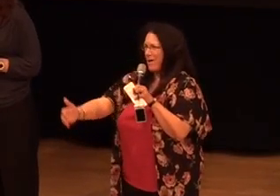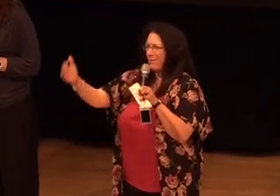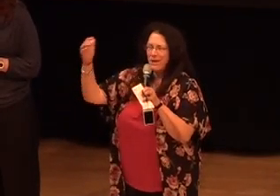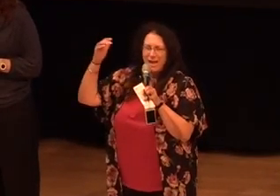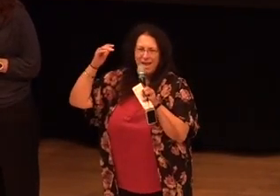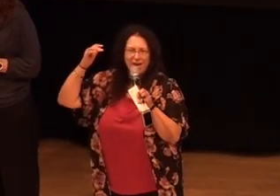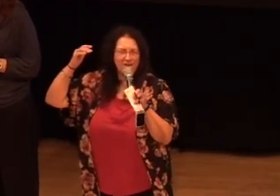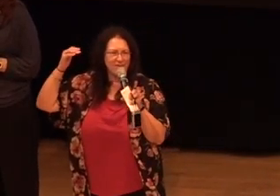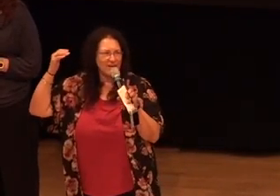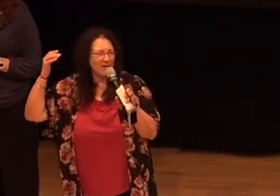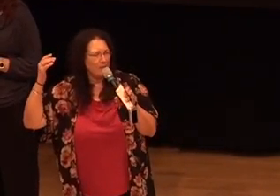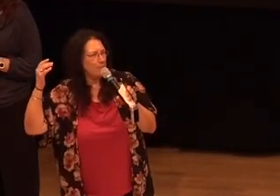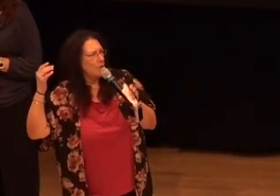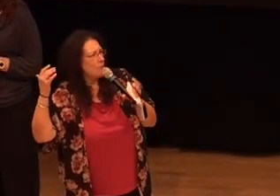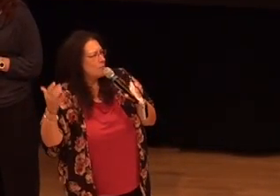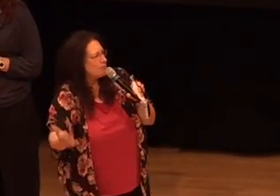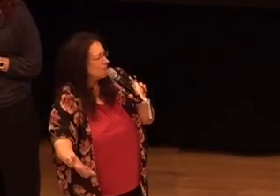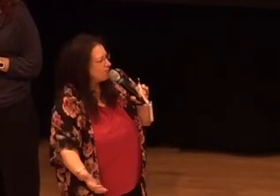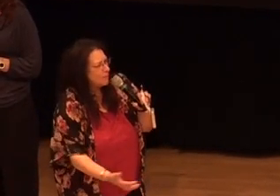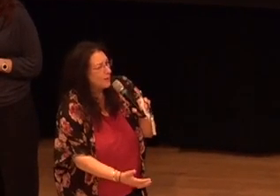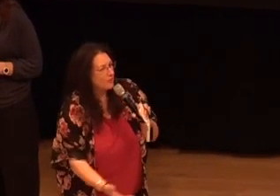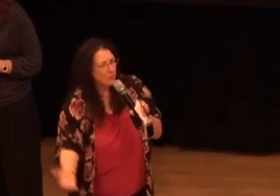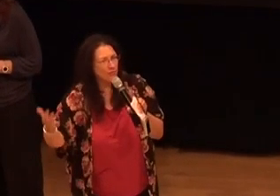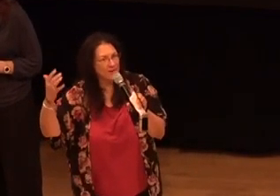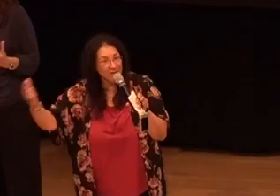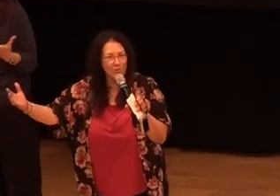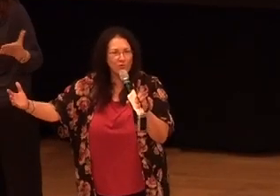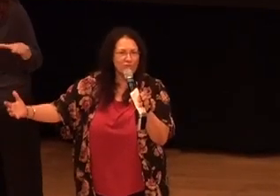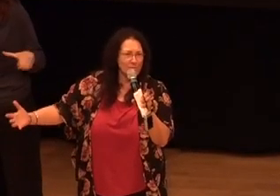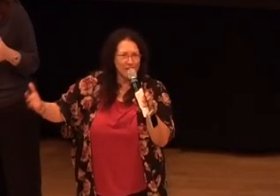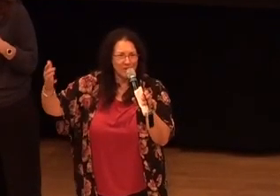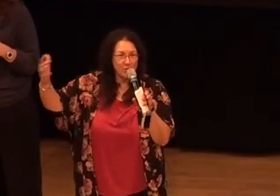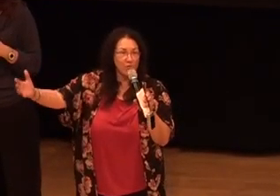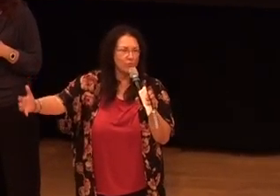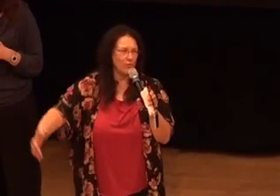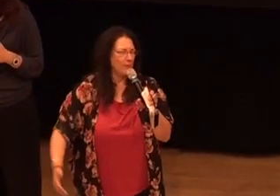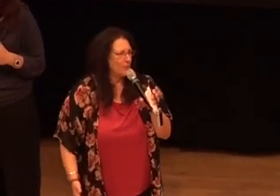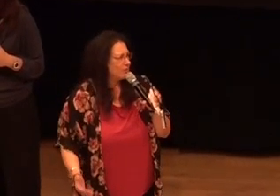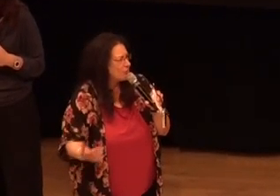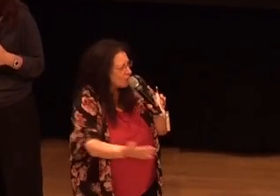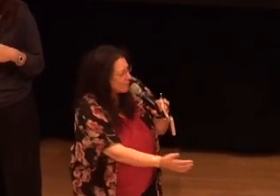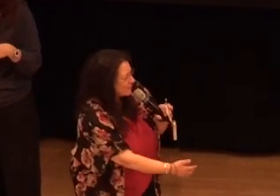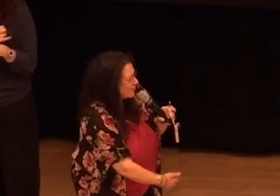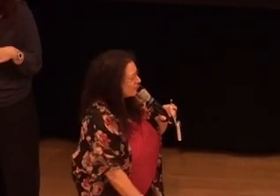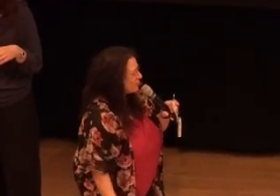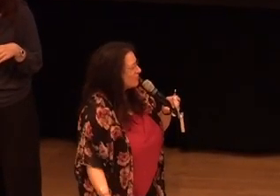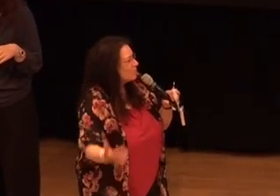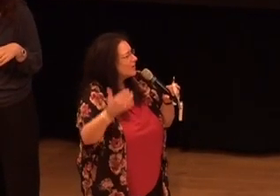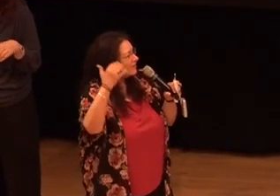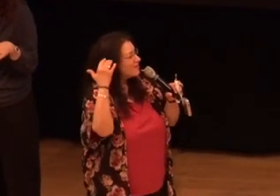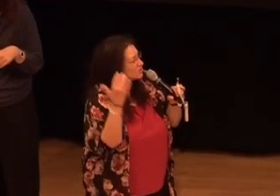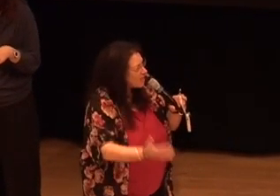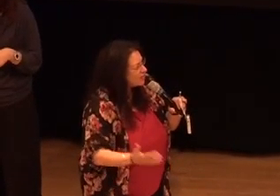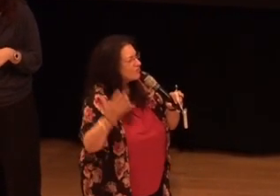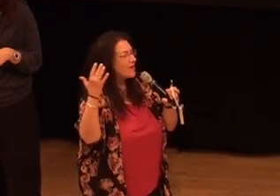Ability Lab. And what we're doing with CBS News and an internship in a newsroom and what the Ruderman Foundation is